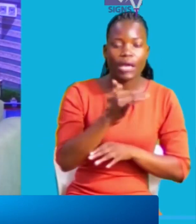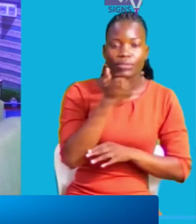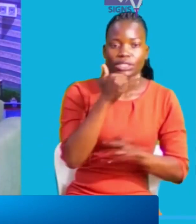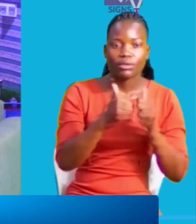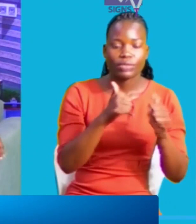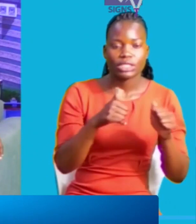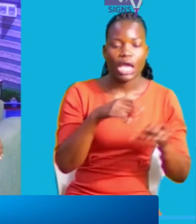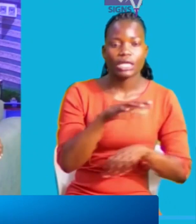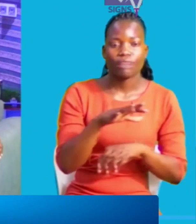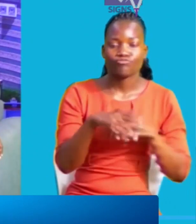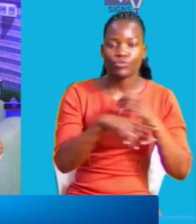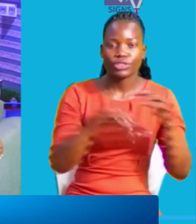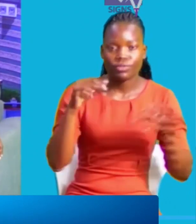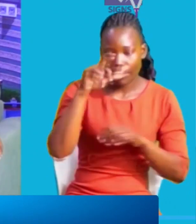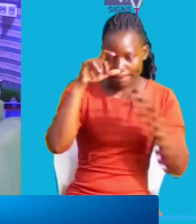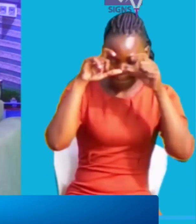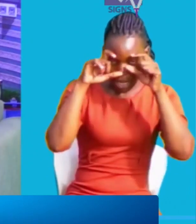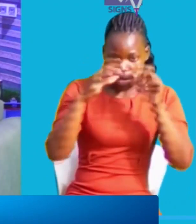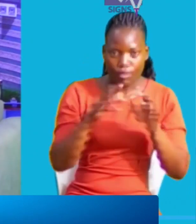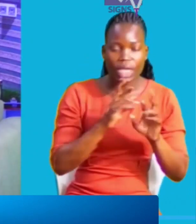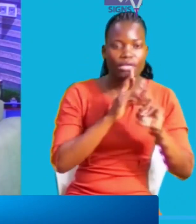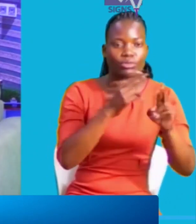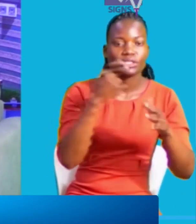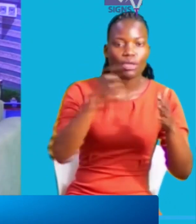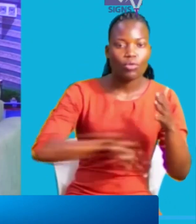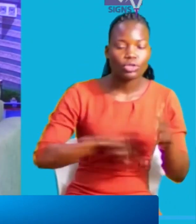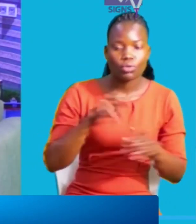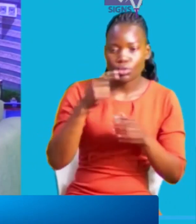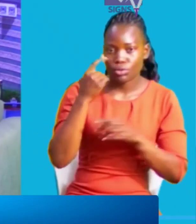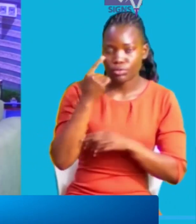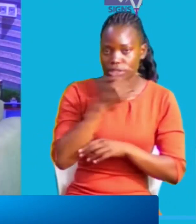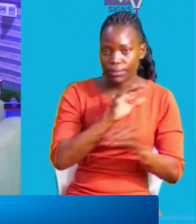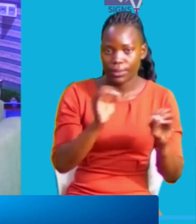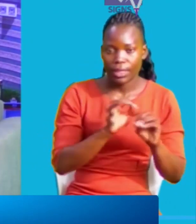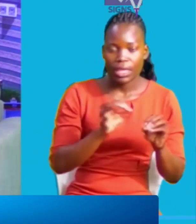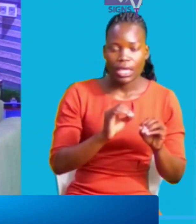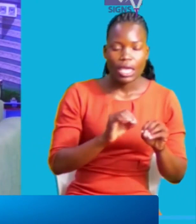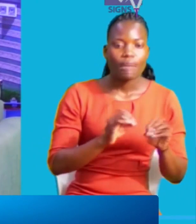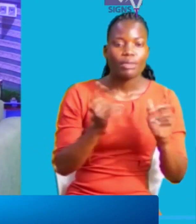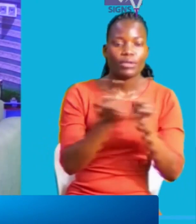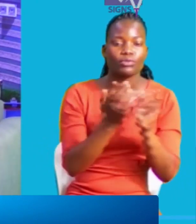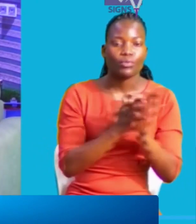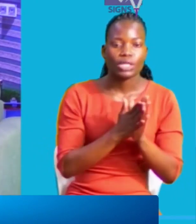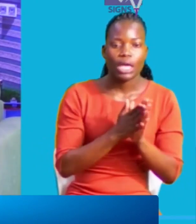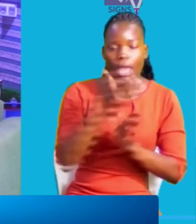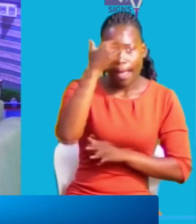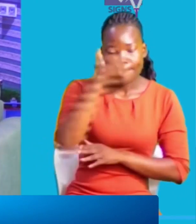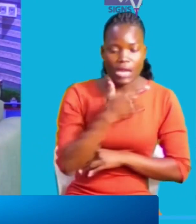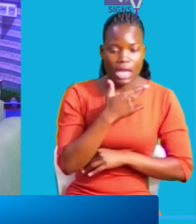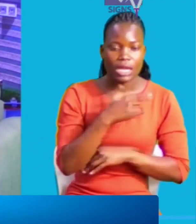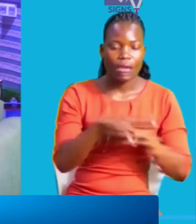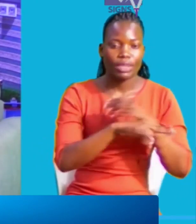Amekutana blind, amechukua nini? White cane. Jamaa amekuwa stranded hapo. Atastakiwa na makosa gani?